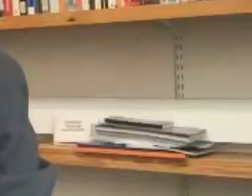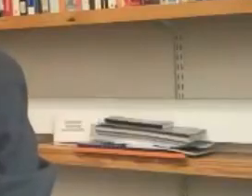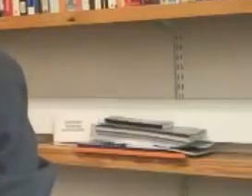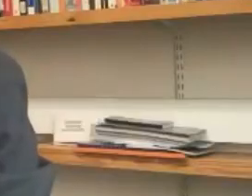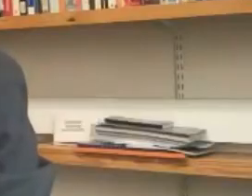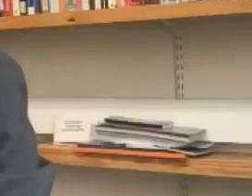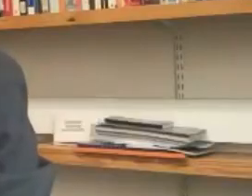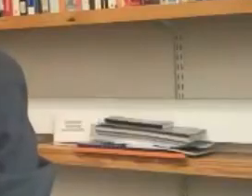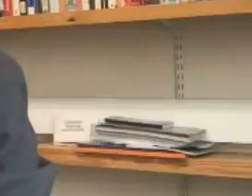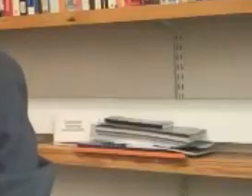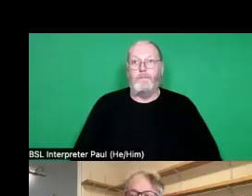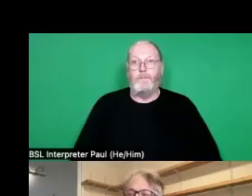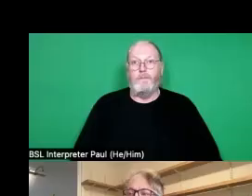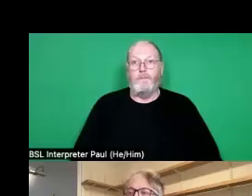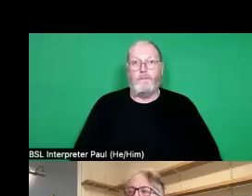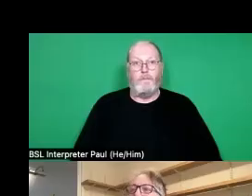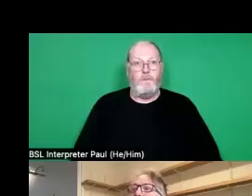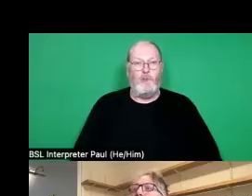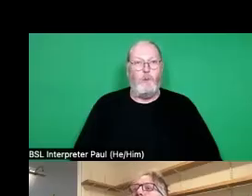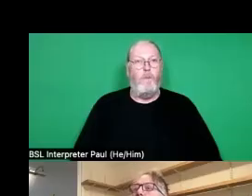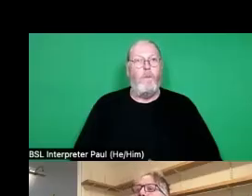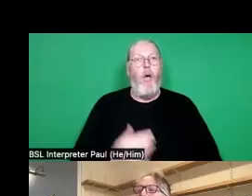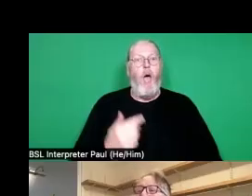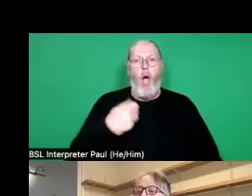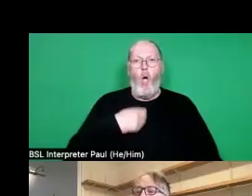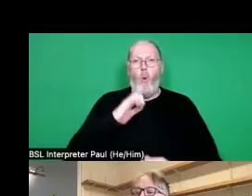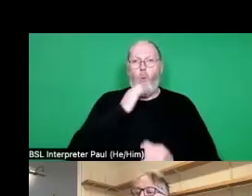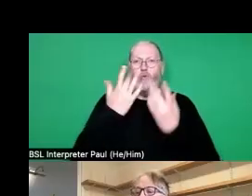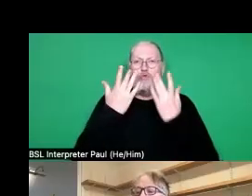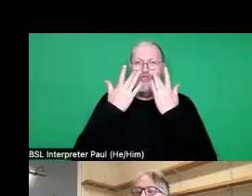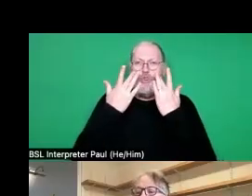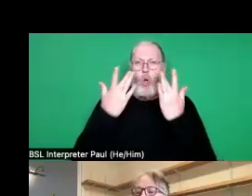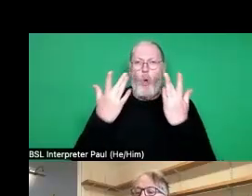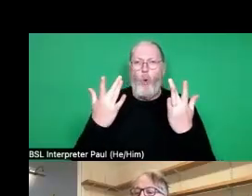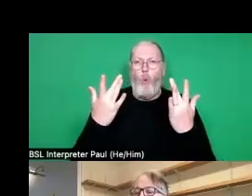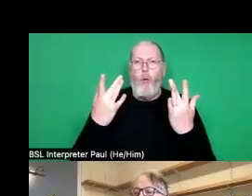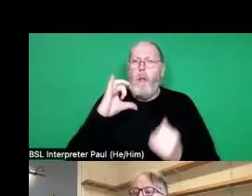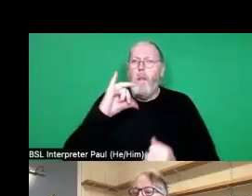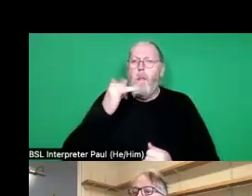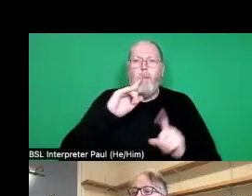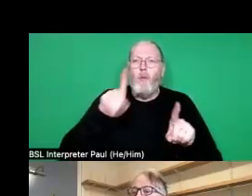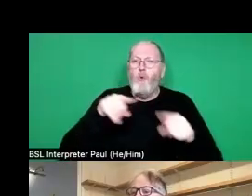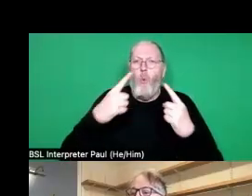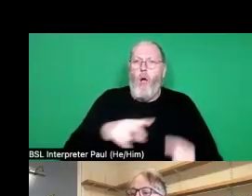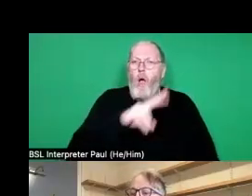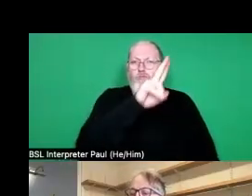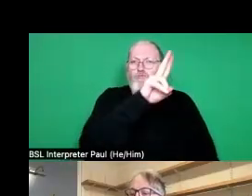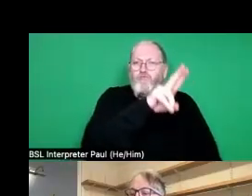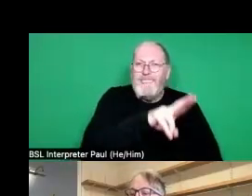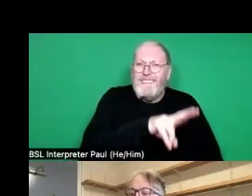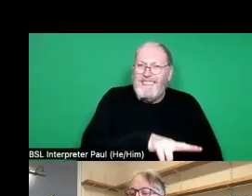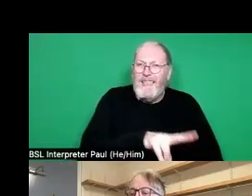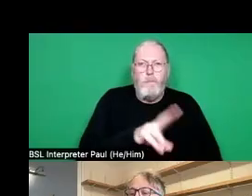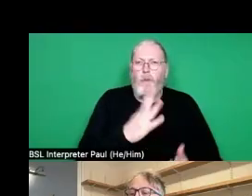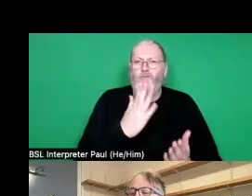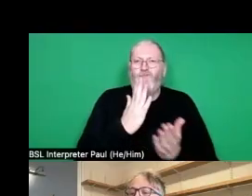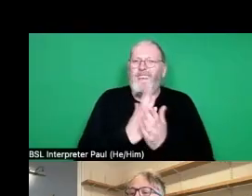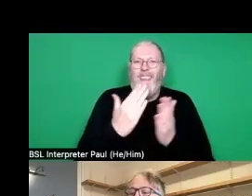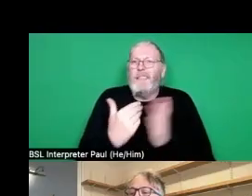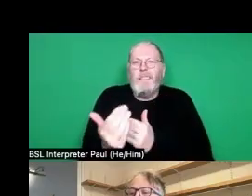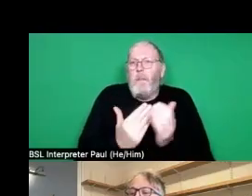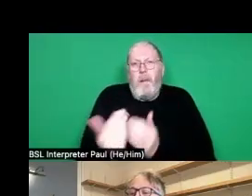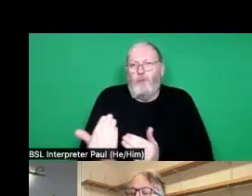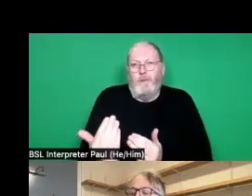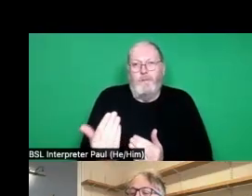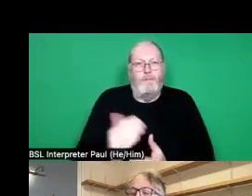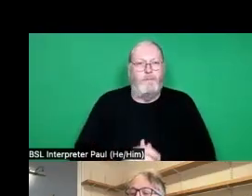this. You may not be able to read the text here, but if so, that doesn't necessarily matter.